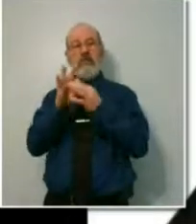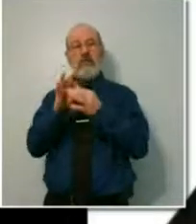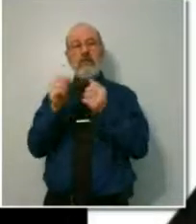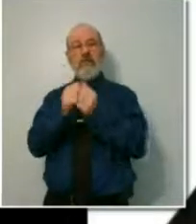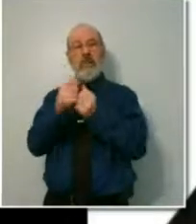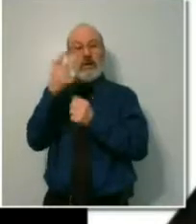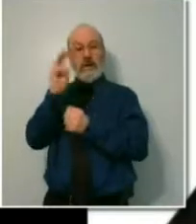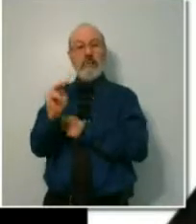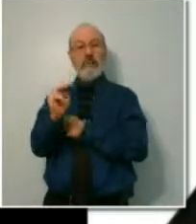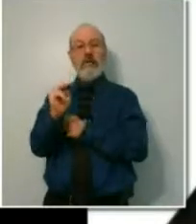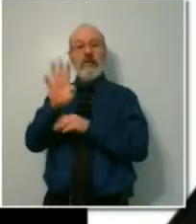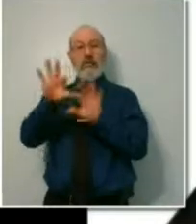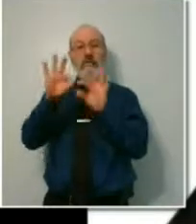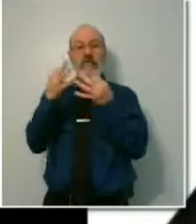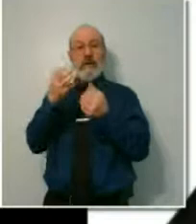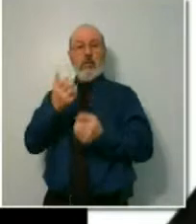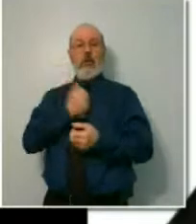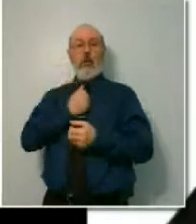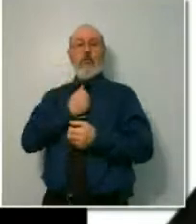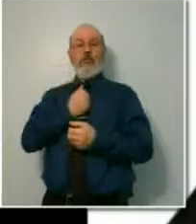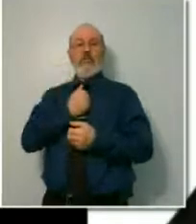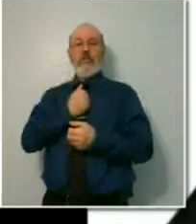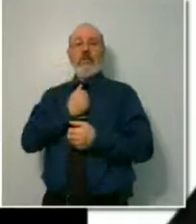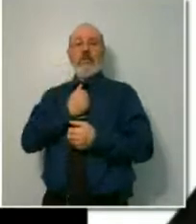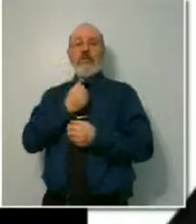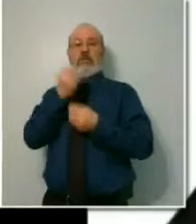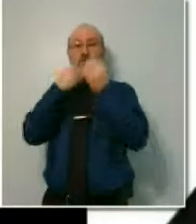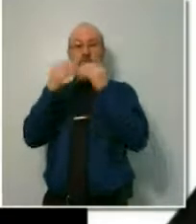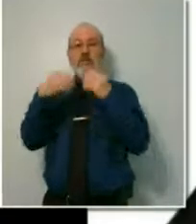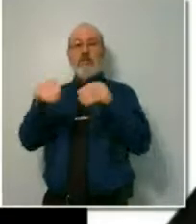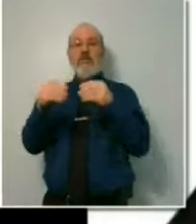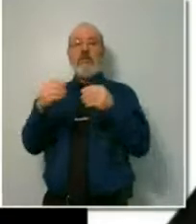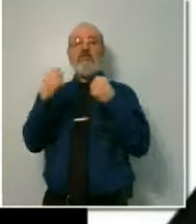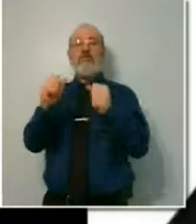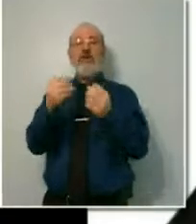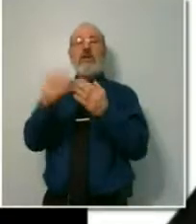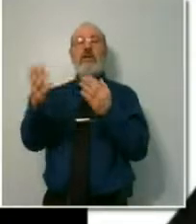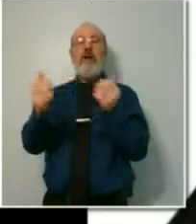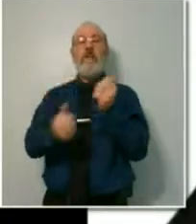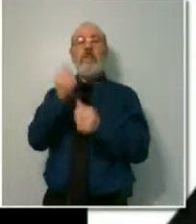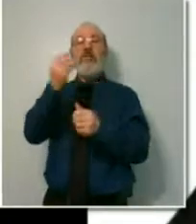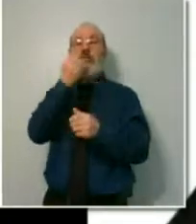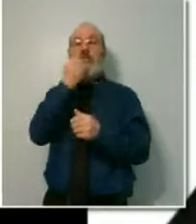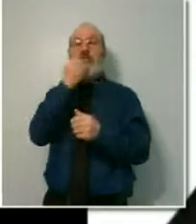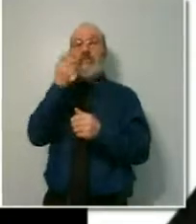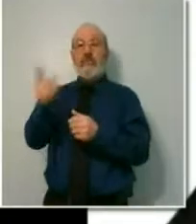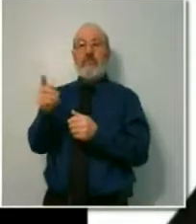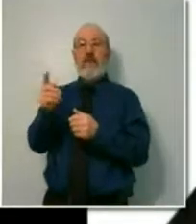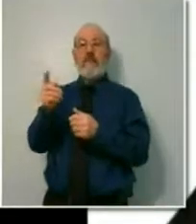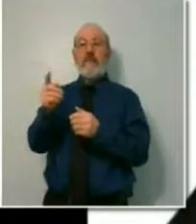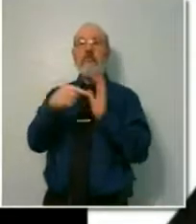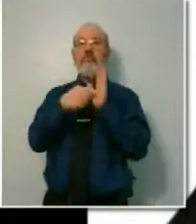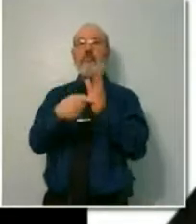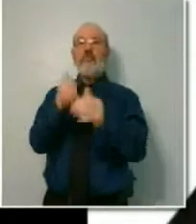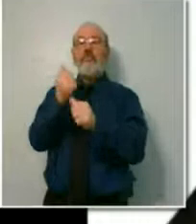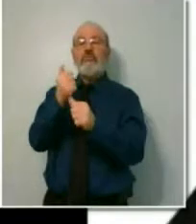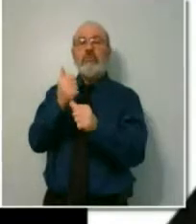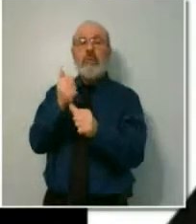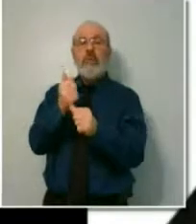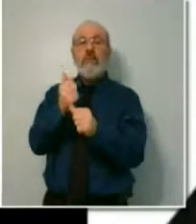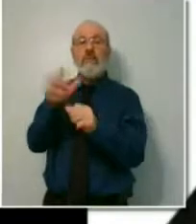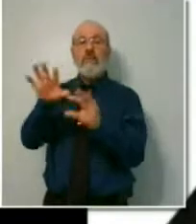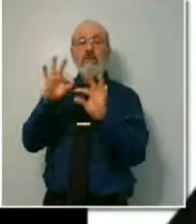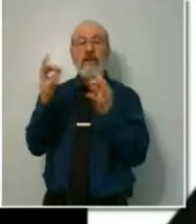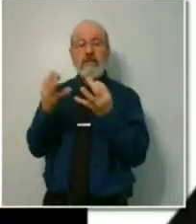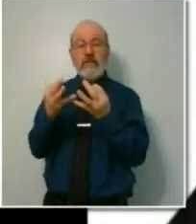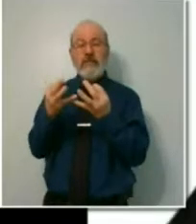Their family owns one of the local grocery stores, and we try to buy most of our groceries from them as an effort to show support for their family.